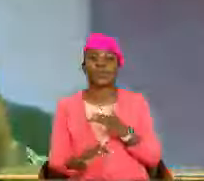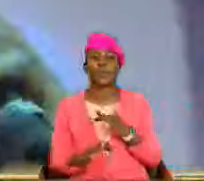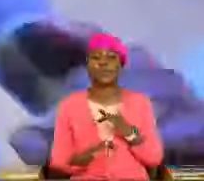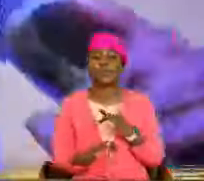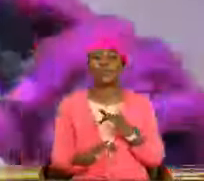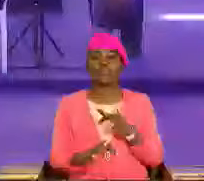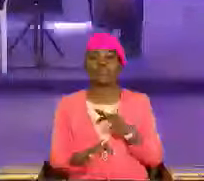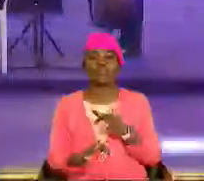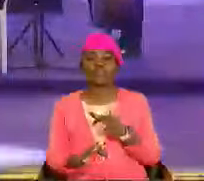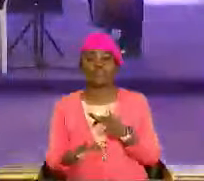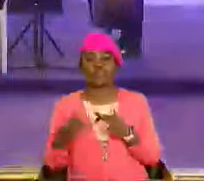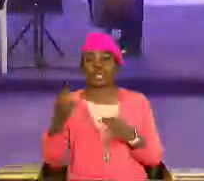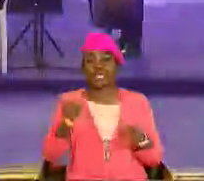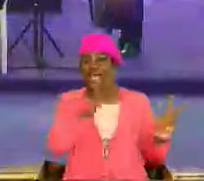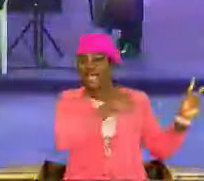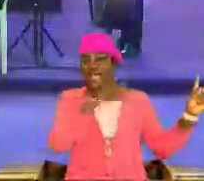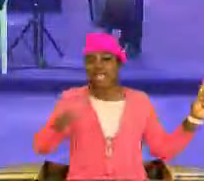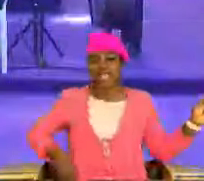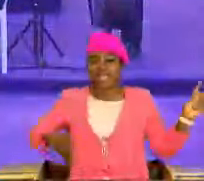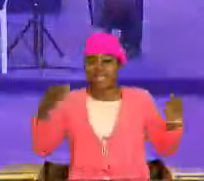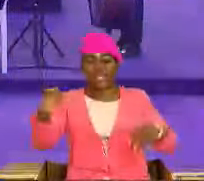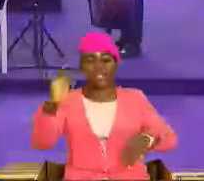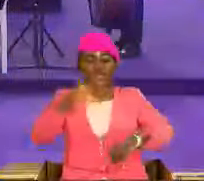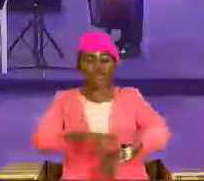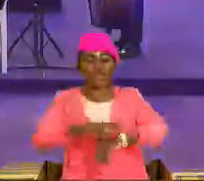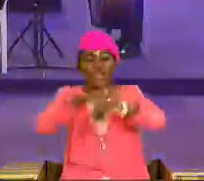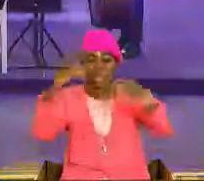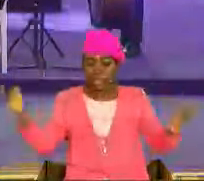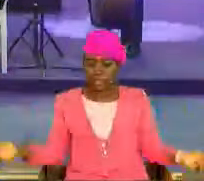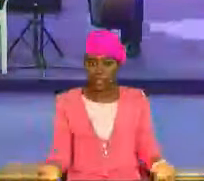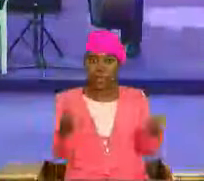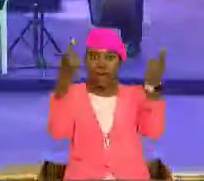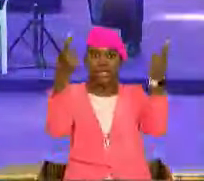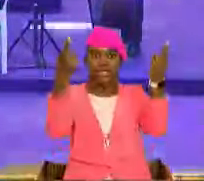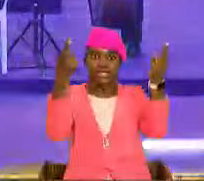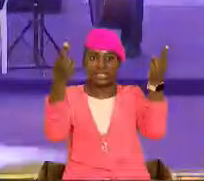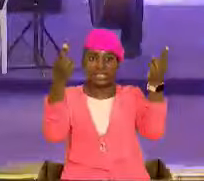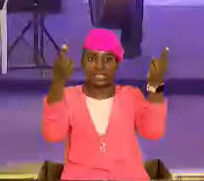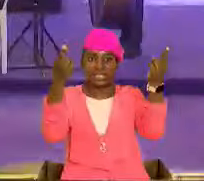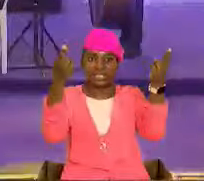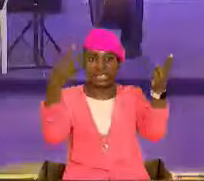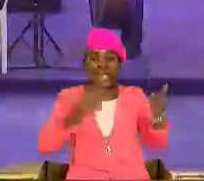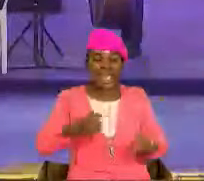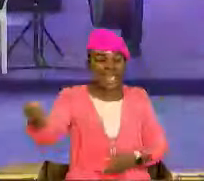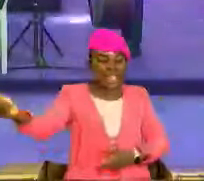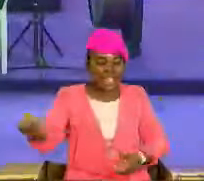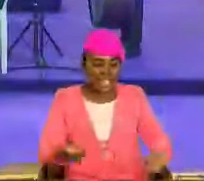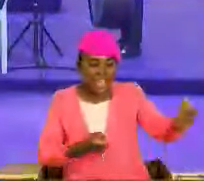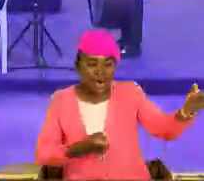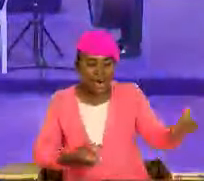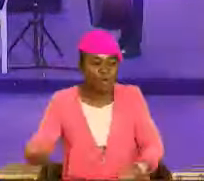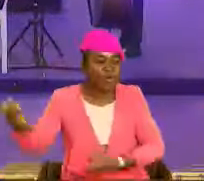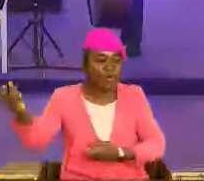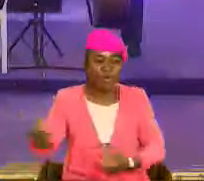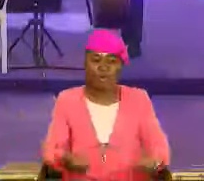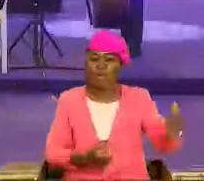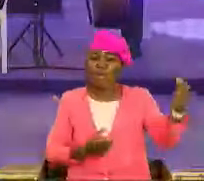the kings of the earth rise up and the ru take